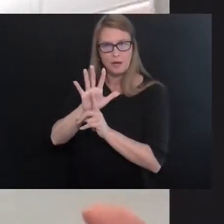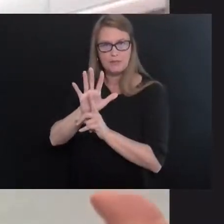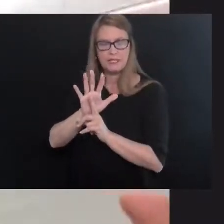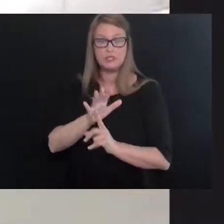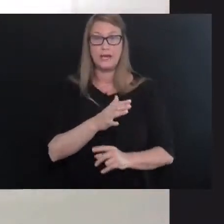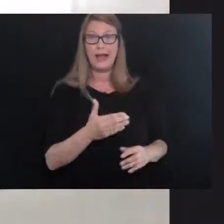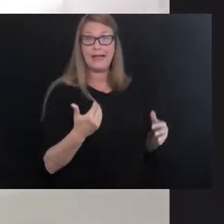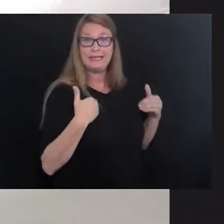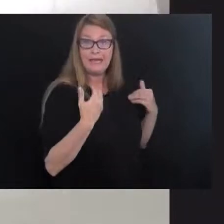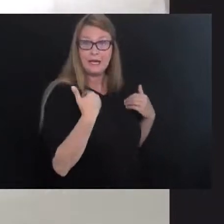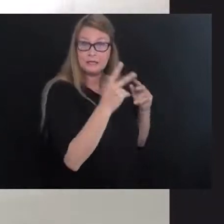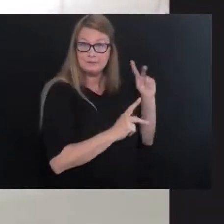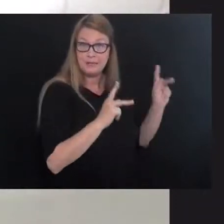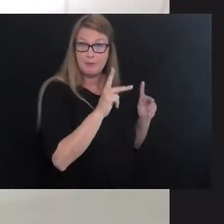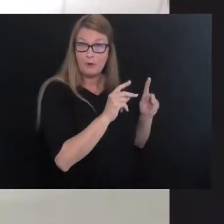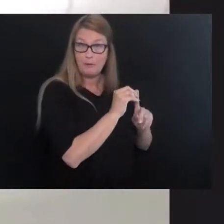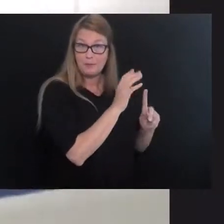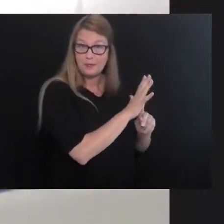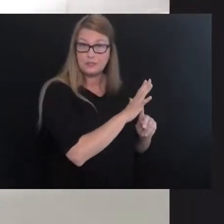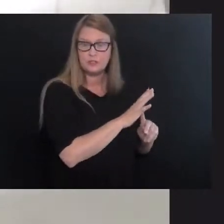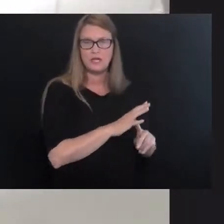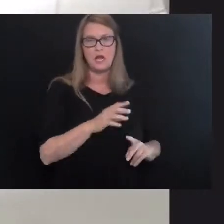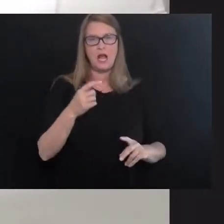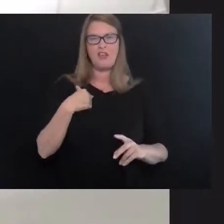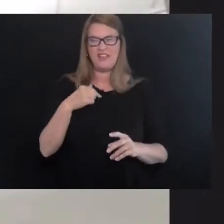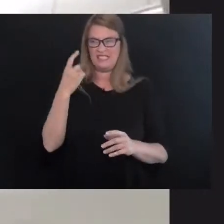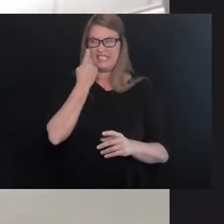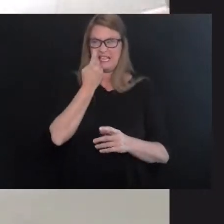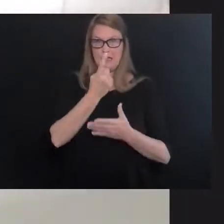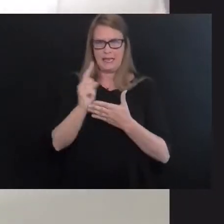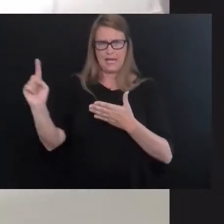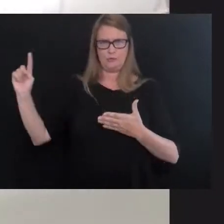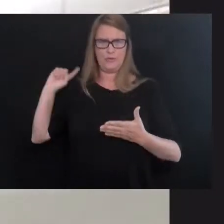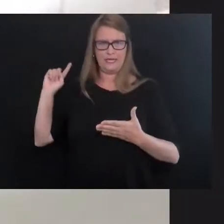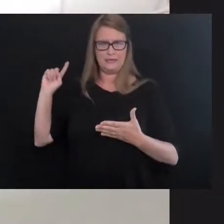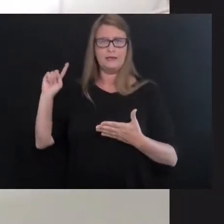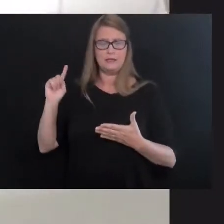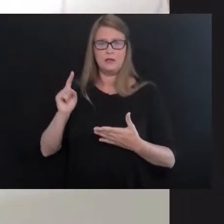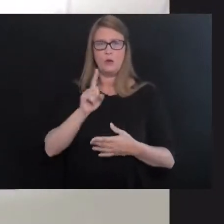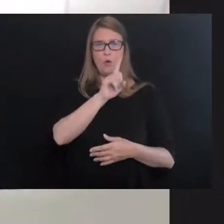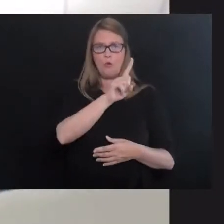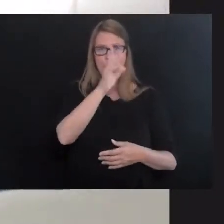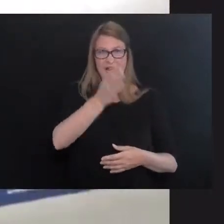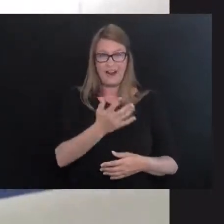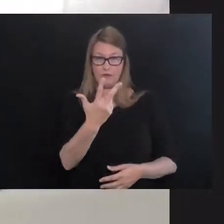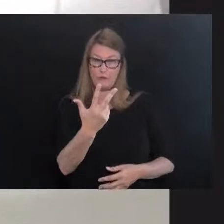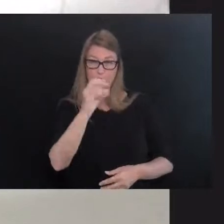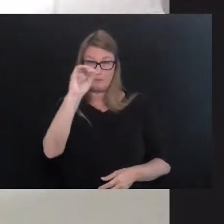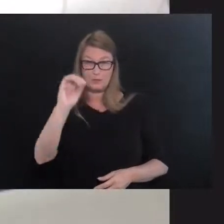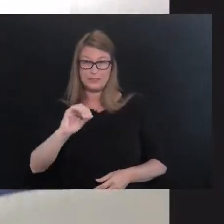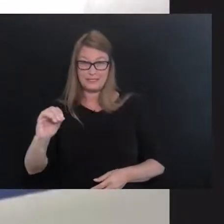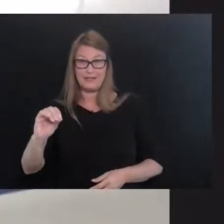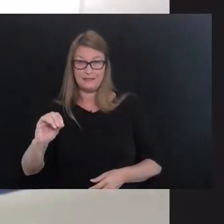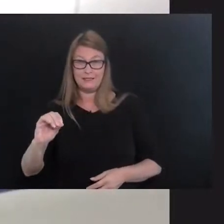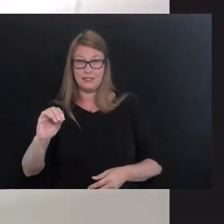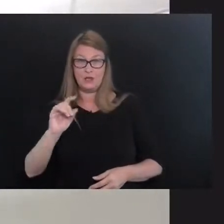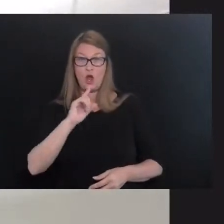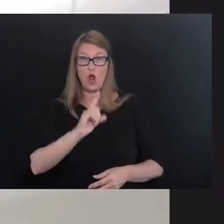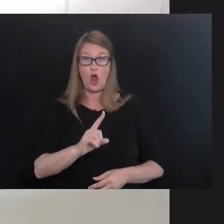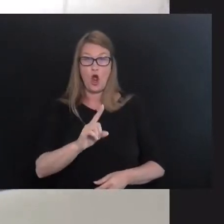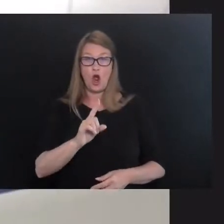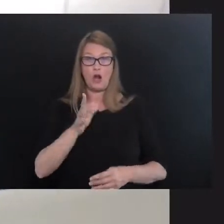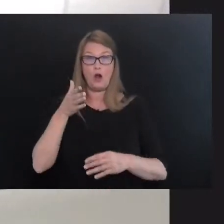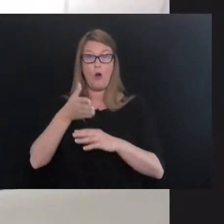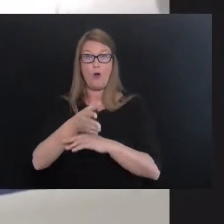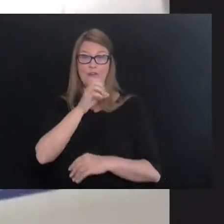youngest. For example, of all the new cases in the last week, 33%, 1 in 3 of the new cases in the past week are among people